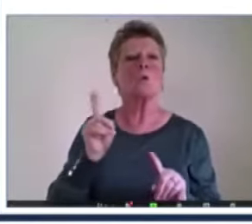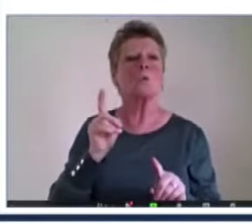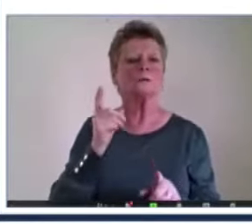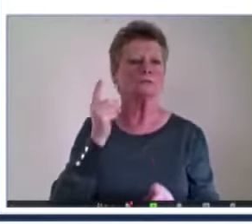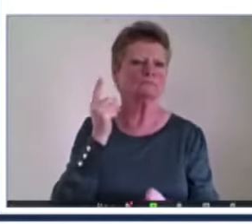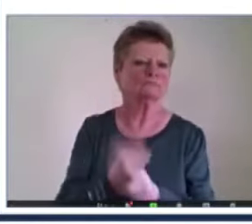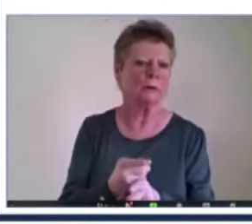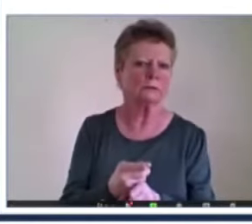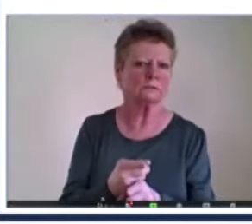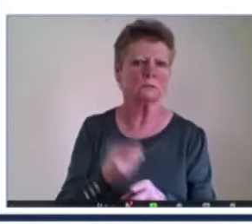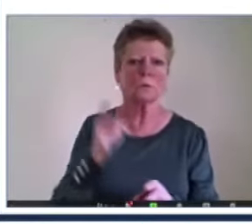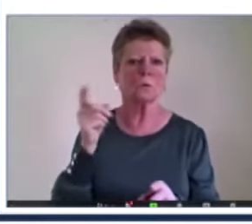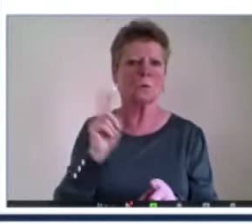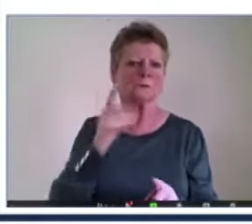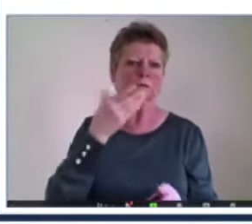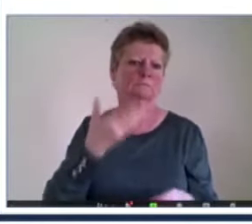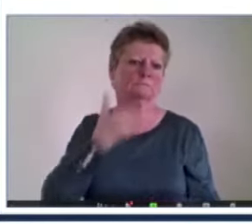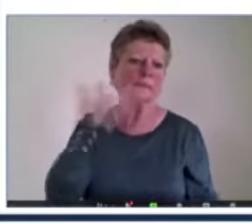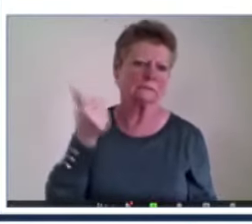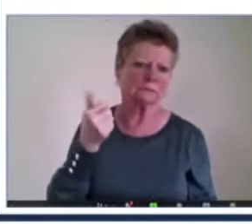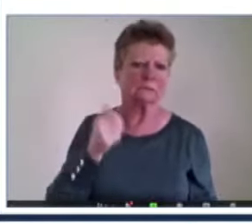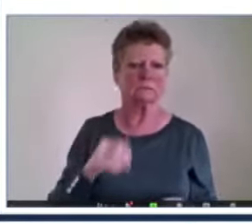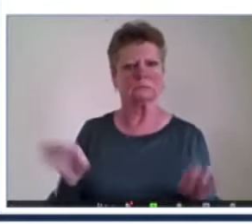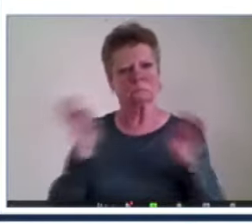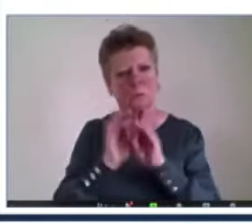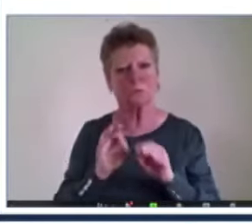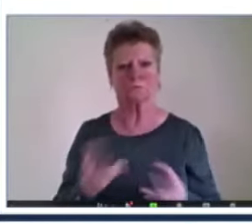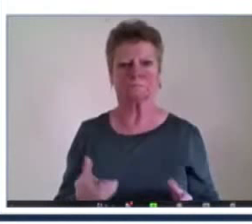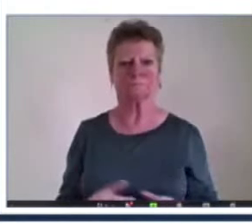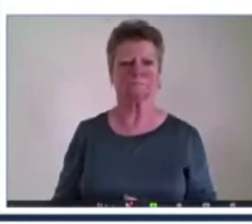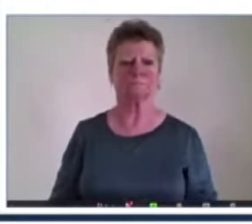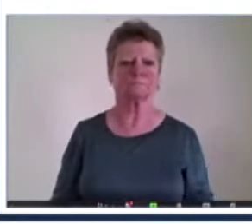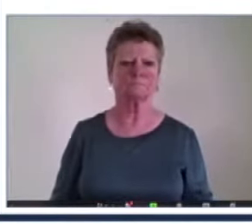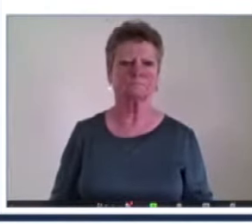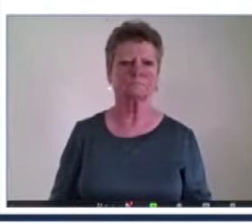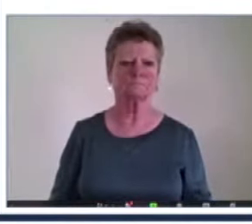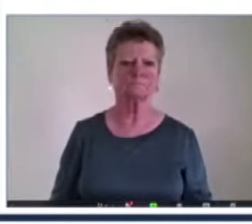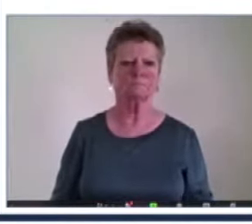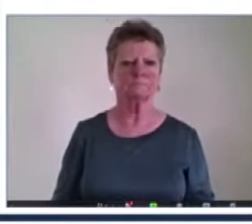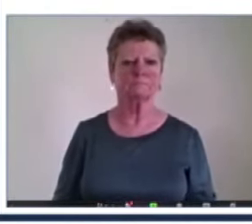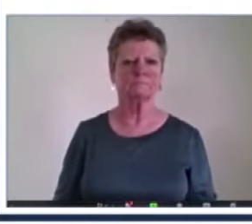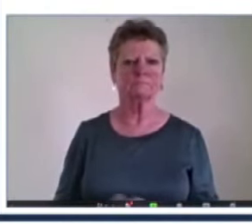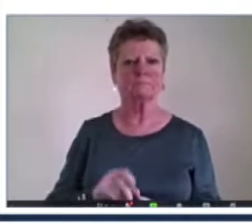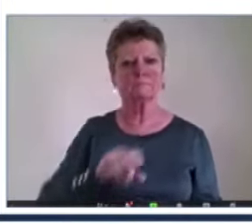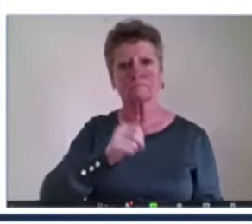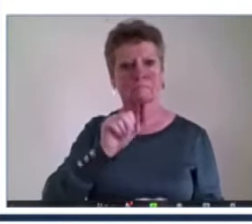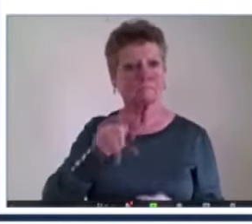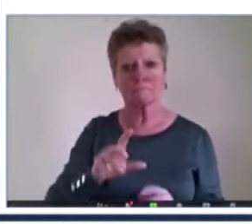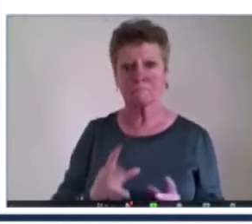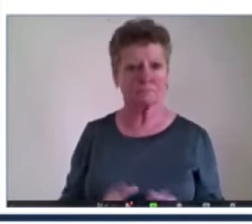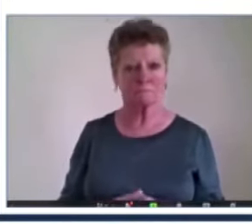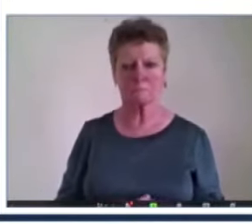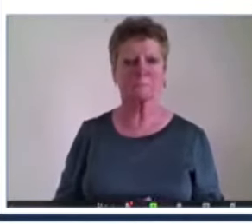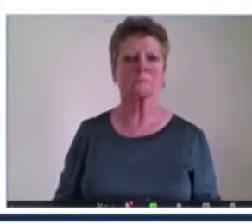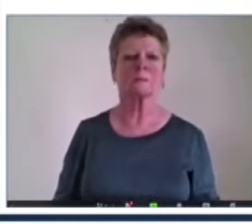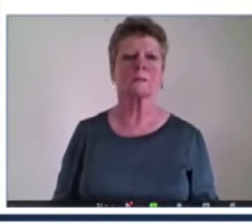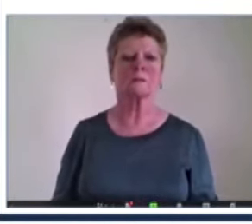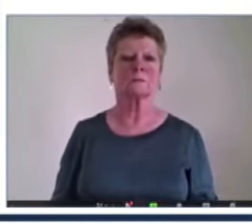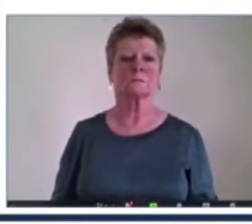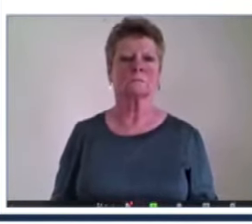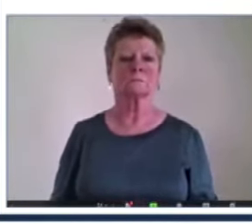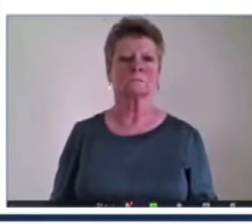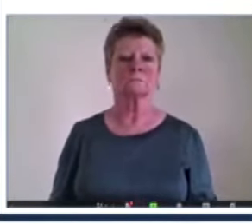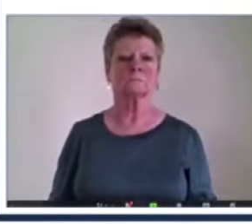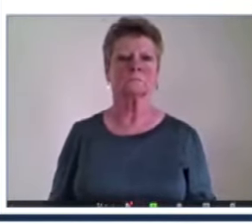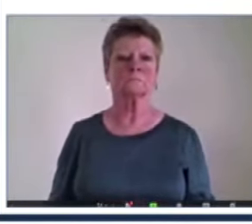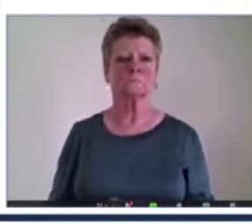and that's why it's being made. Pat, do you have a follow-up question? No, I do not. Thank you. Okay, let's move on to Lois Ann Dort